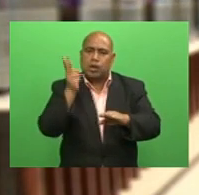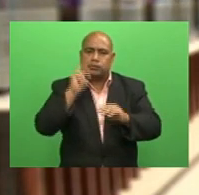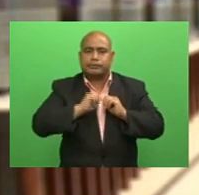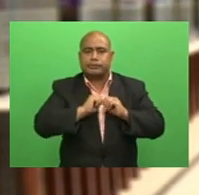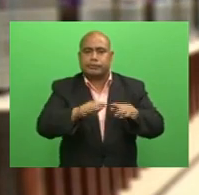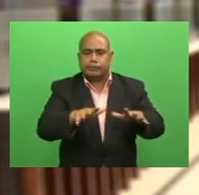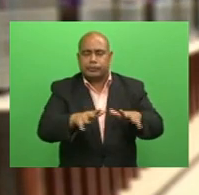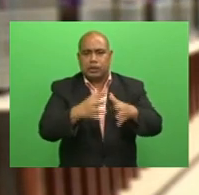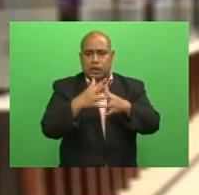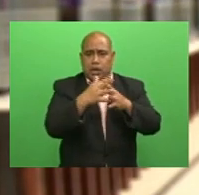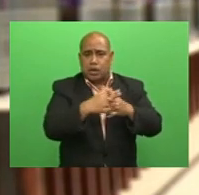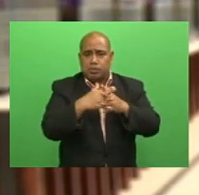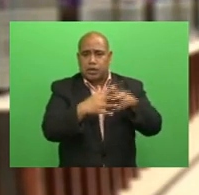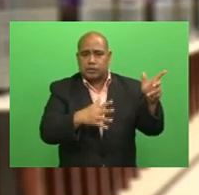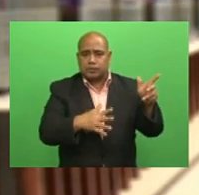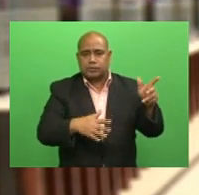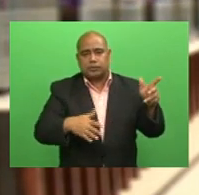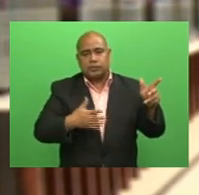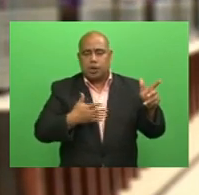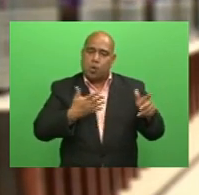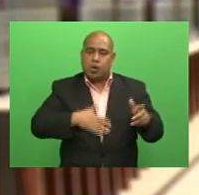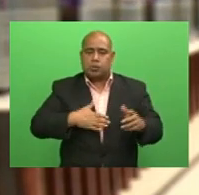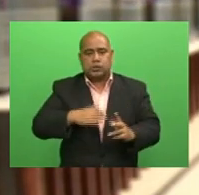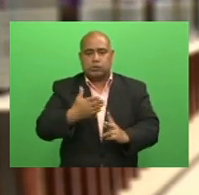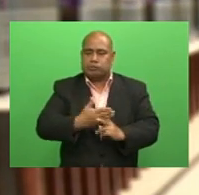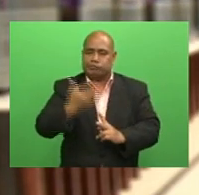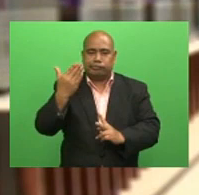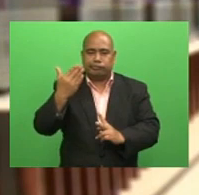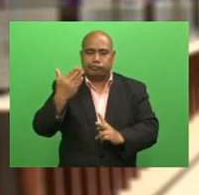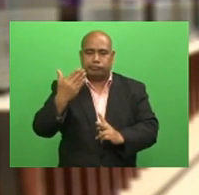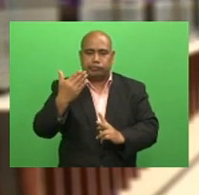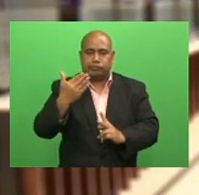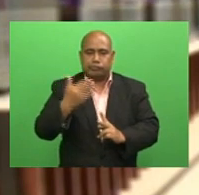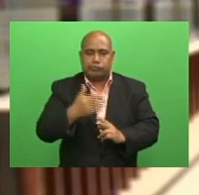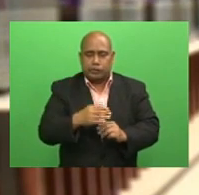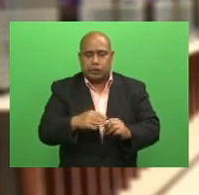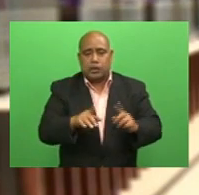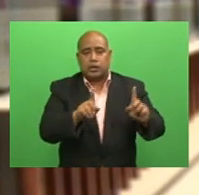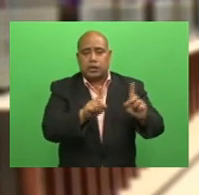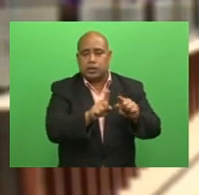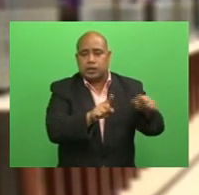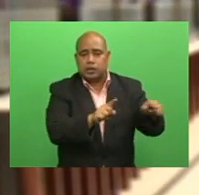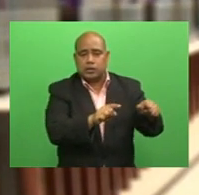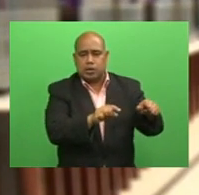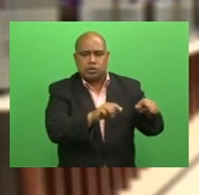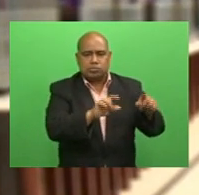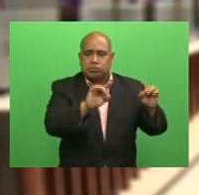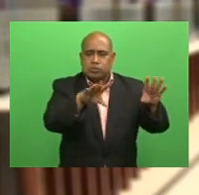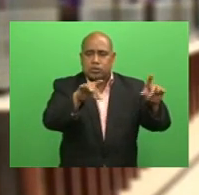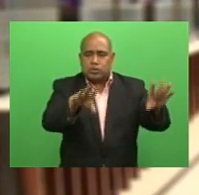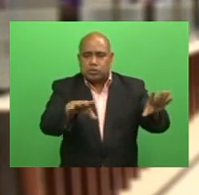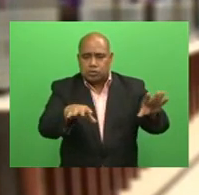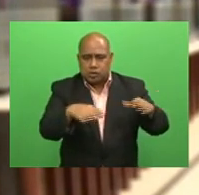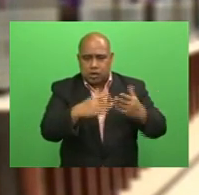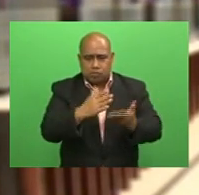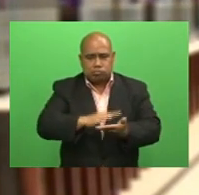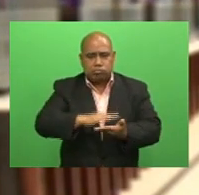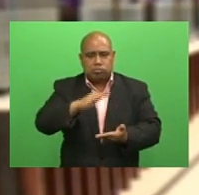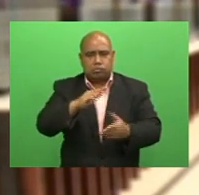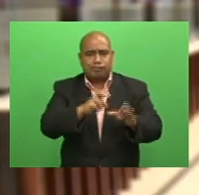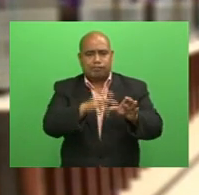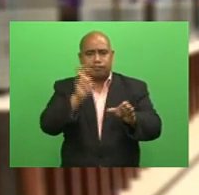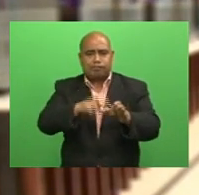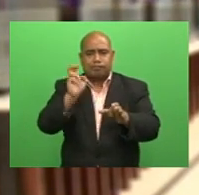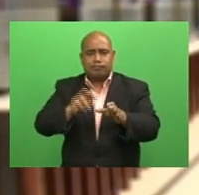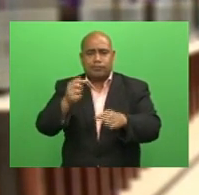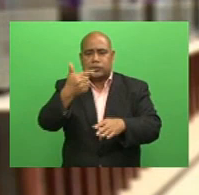lift restrictions. Closer to home, Australia's unemployment rate rose to 7.1% in May, as the economy